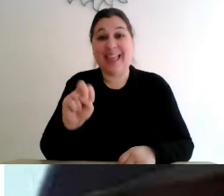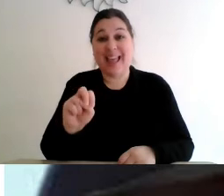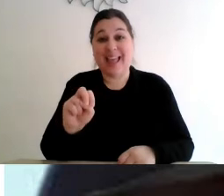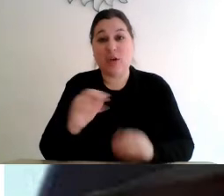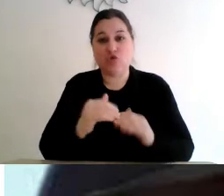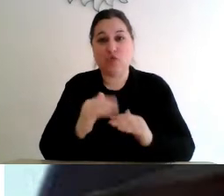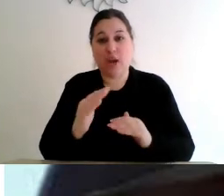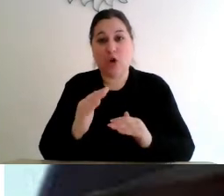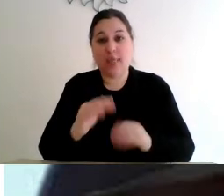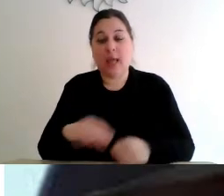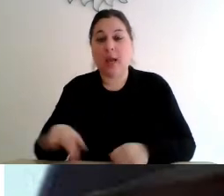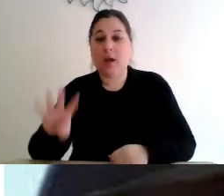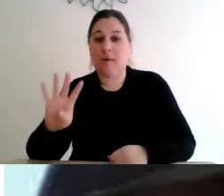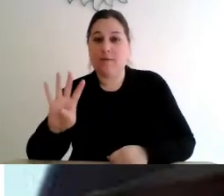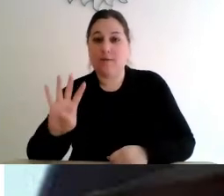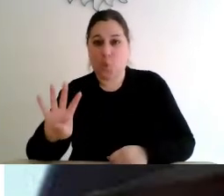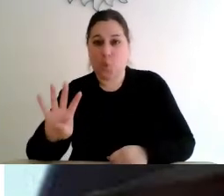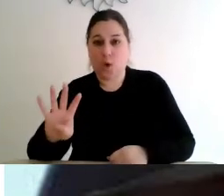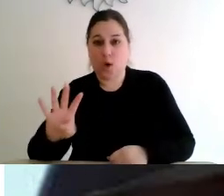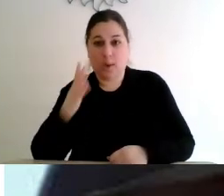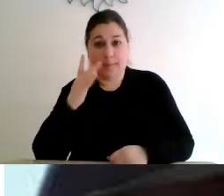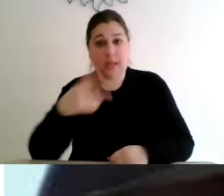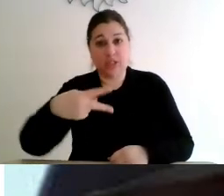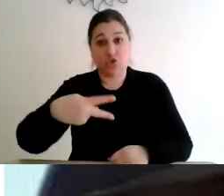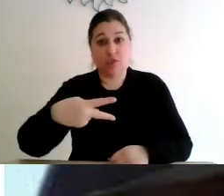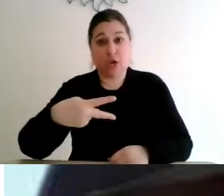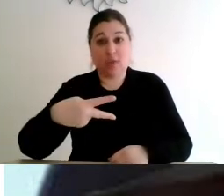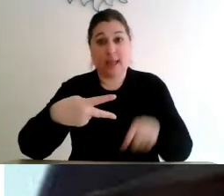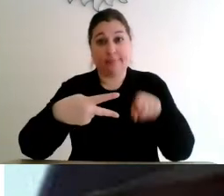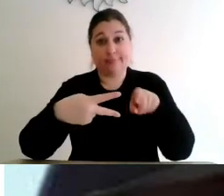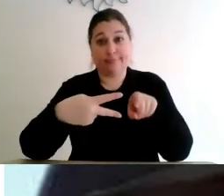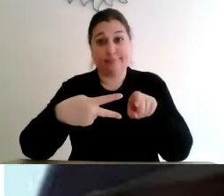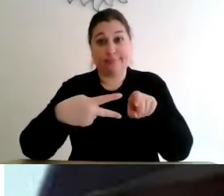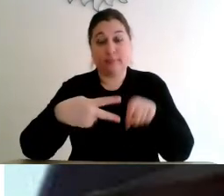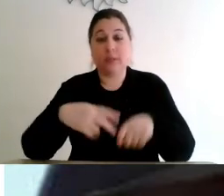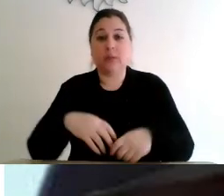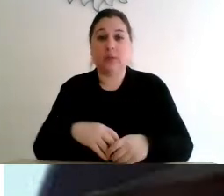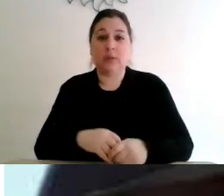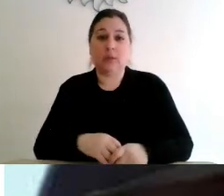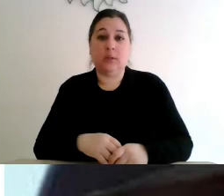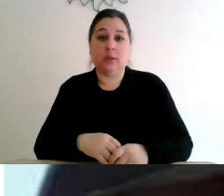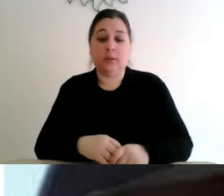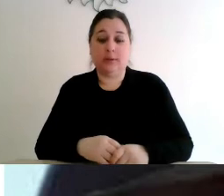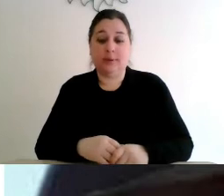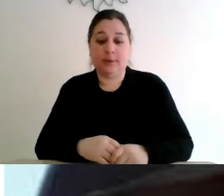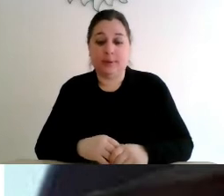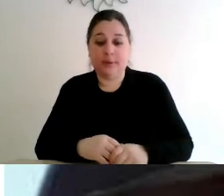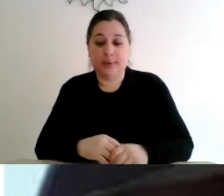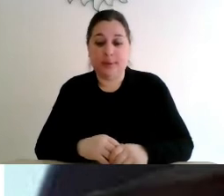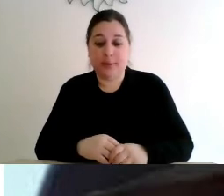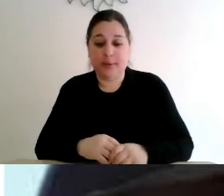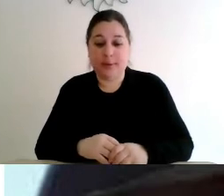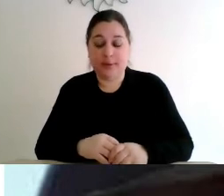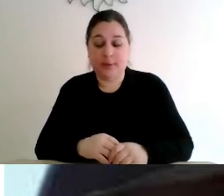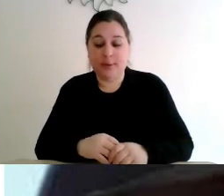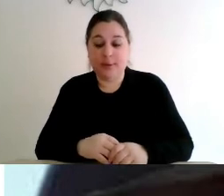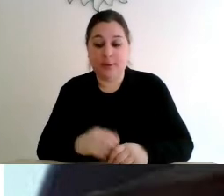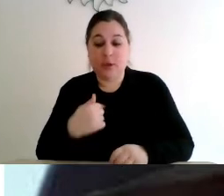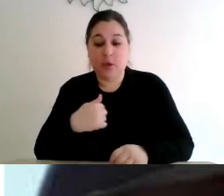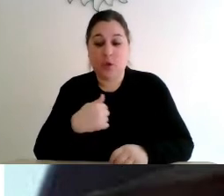If I have this one, I should read it like x is less than or equal to